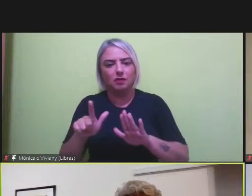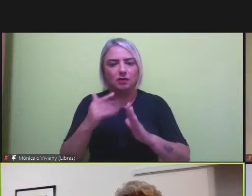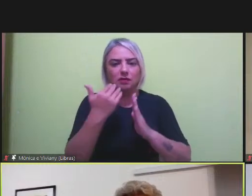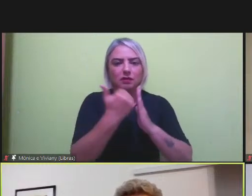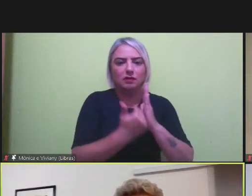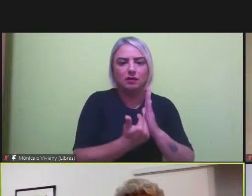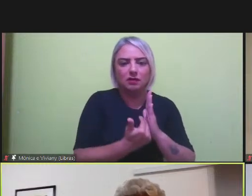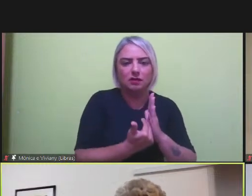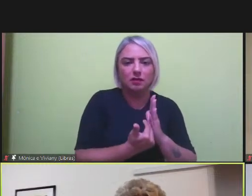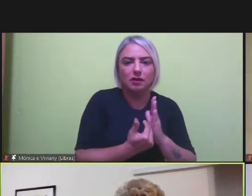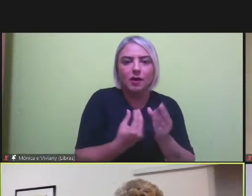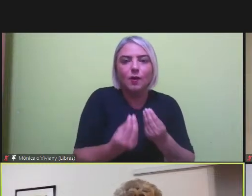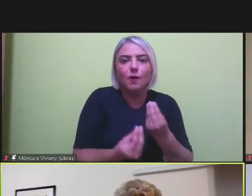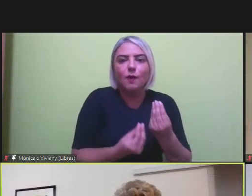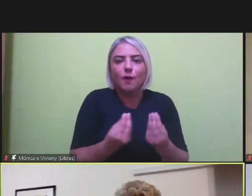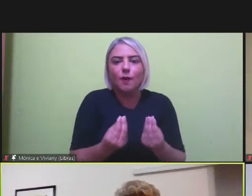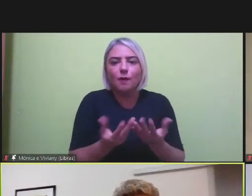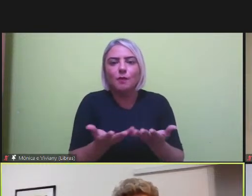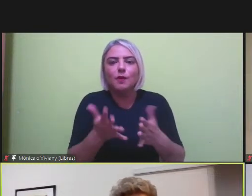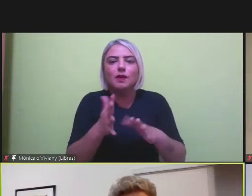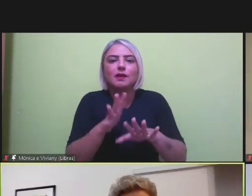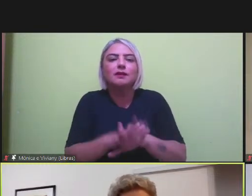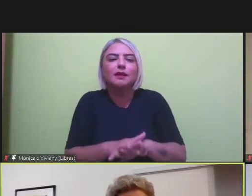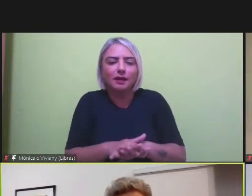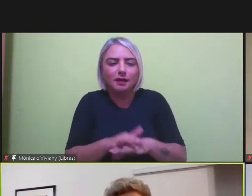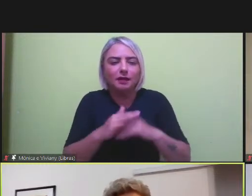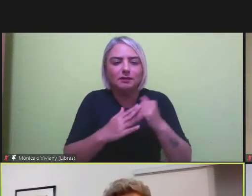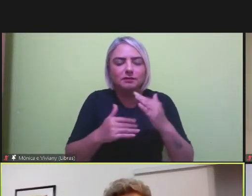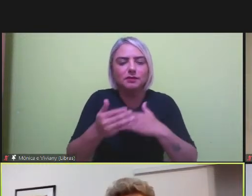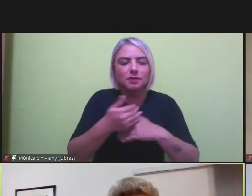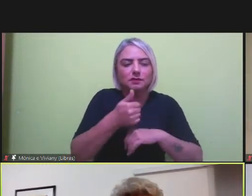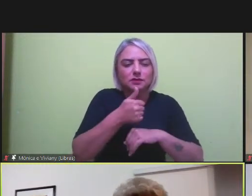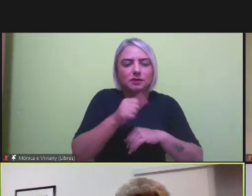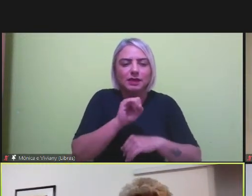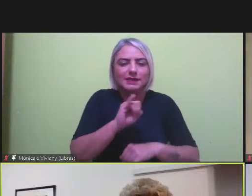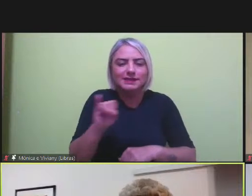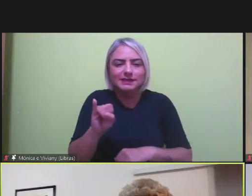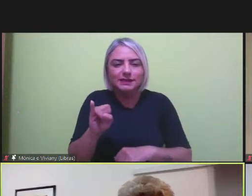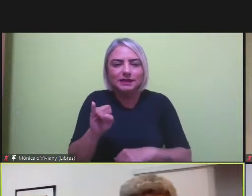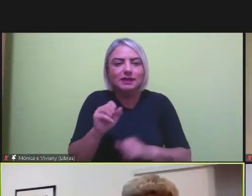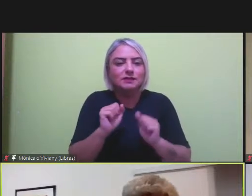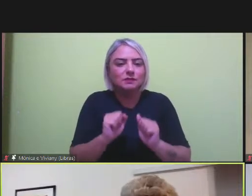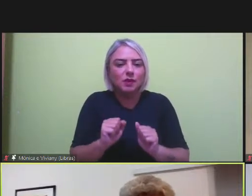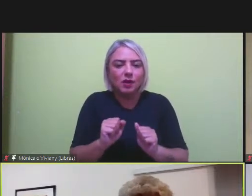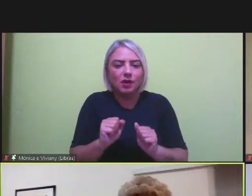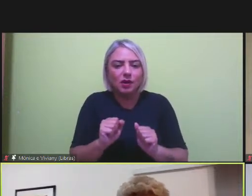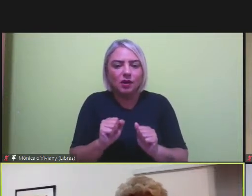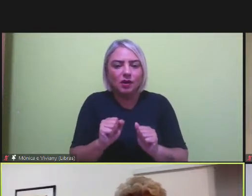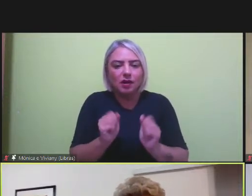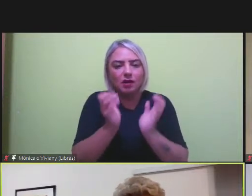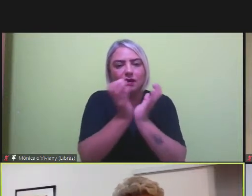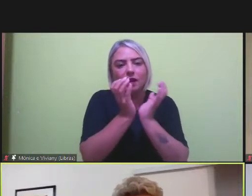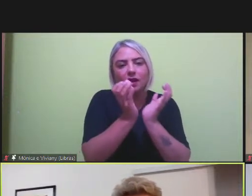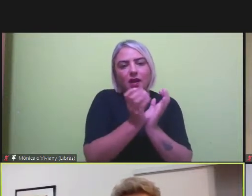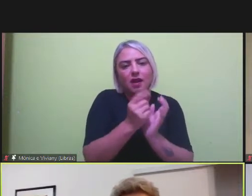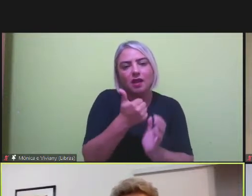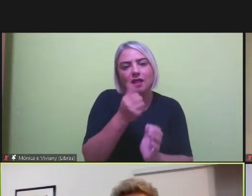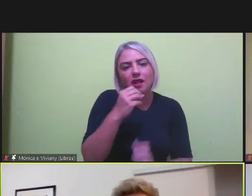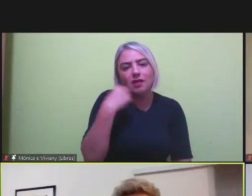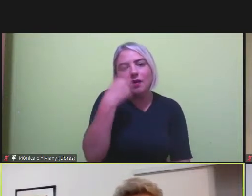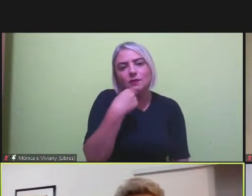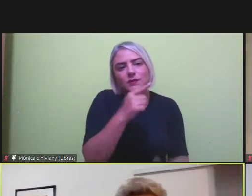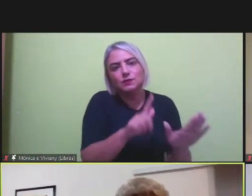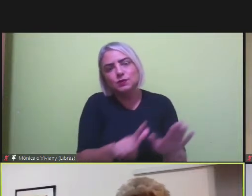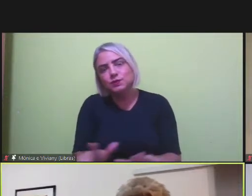is reduced to 10 hours per week. How to integrate professionals if they can be in this